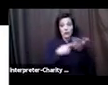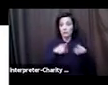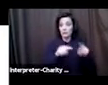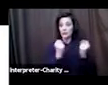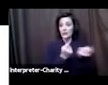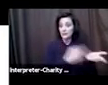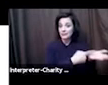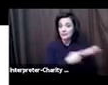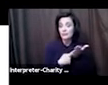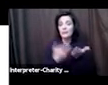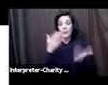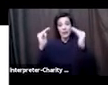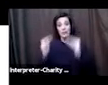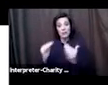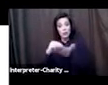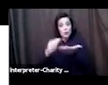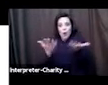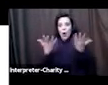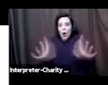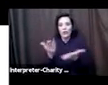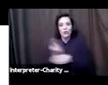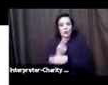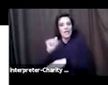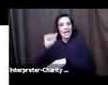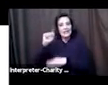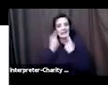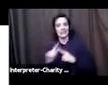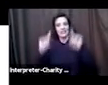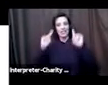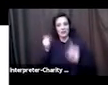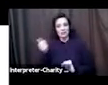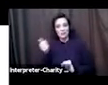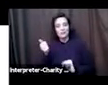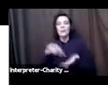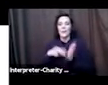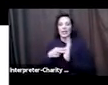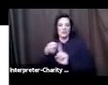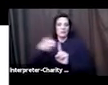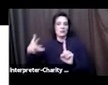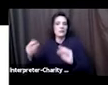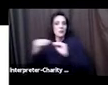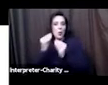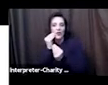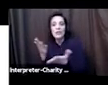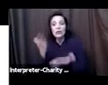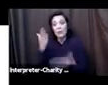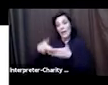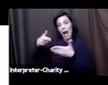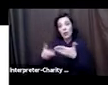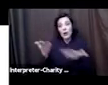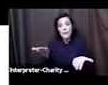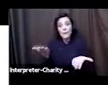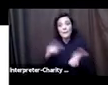might be that the student is already using AT and they're using it successfully. You would need to give more information there, but the outcome might be, yes, they're already using